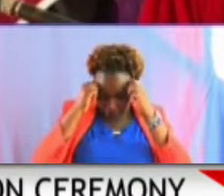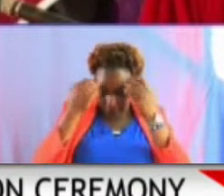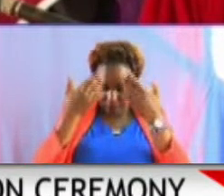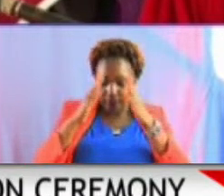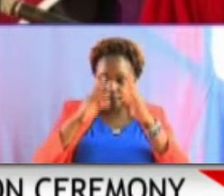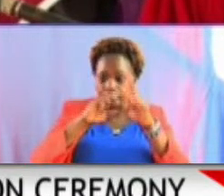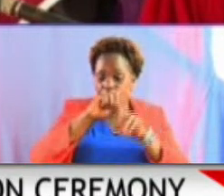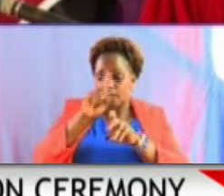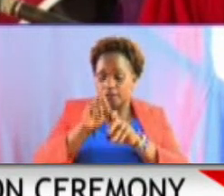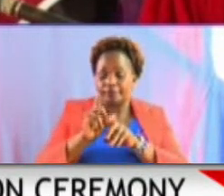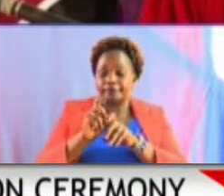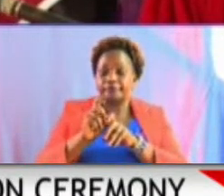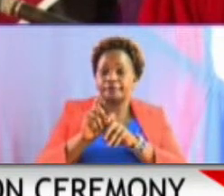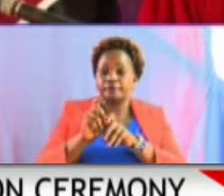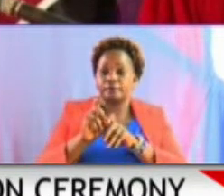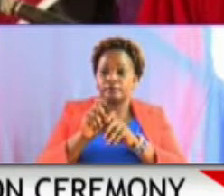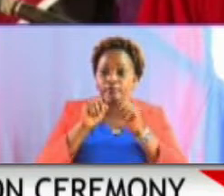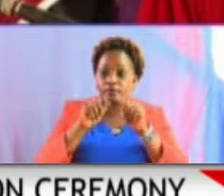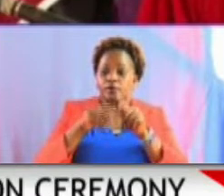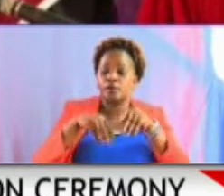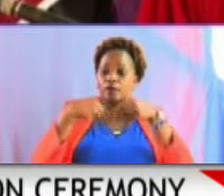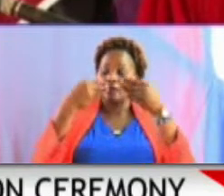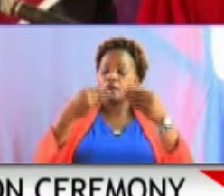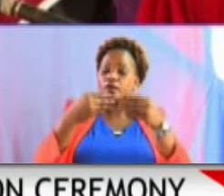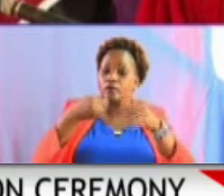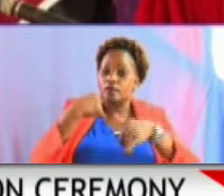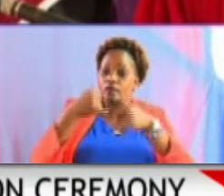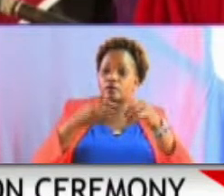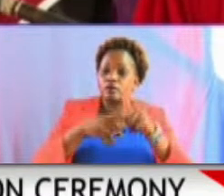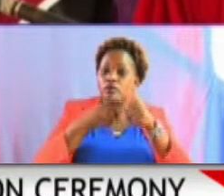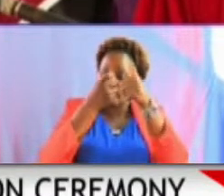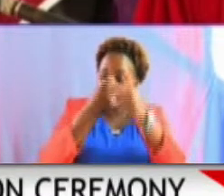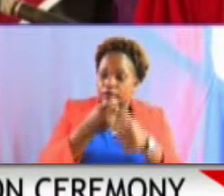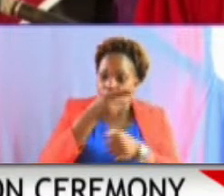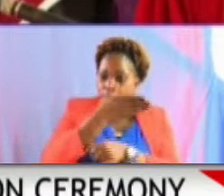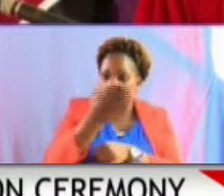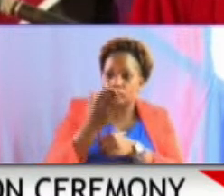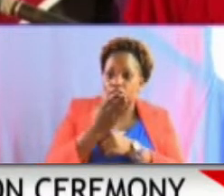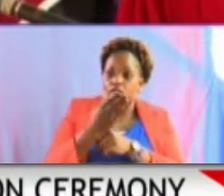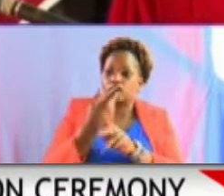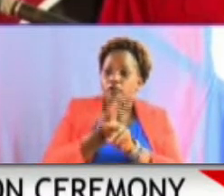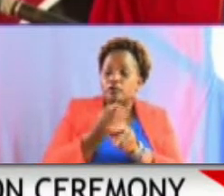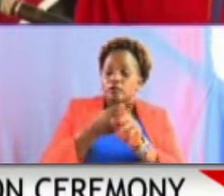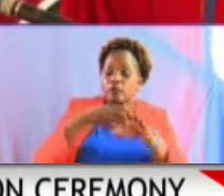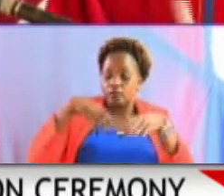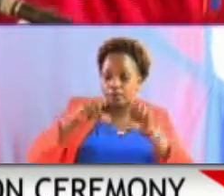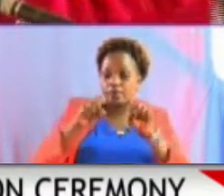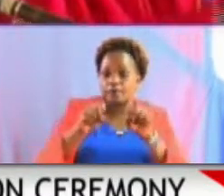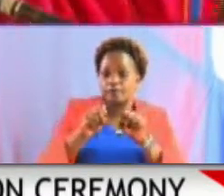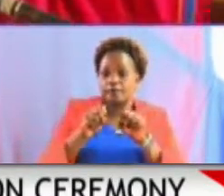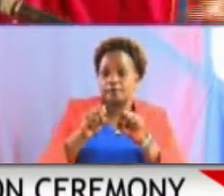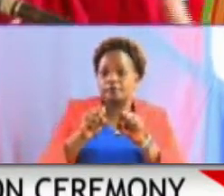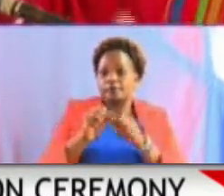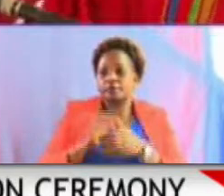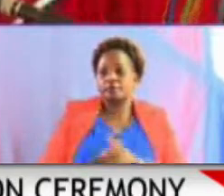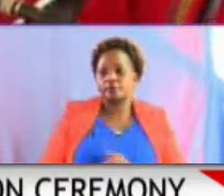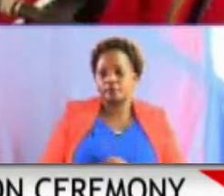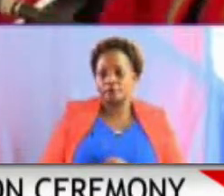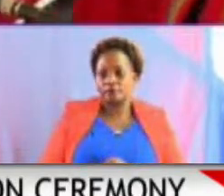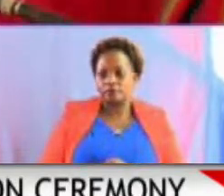and examined, it gives me great pleasure to award you the respective diplomas.